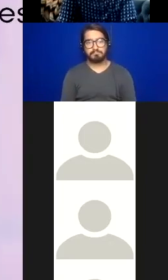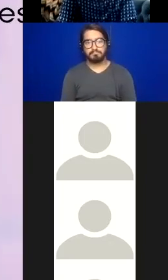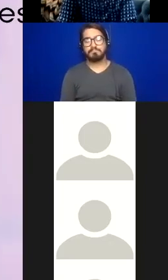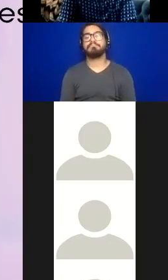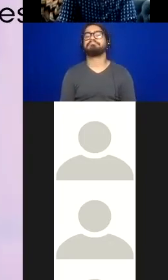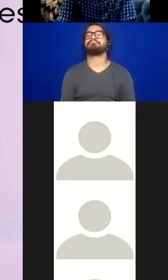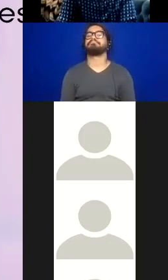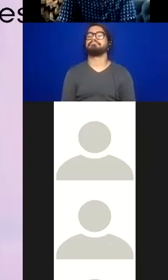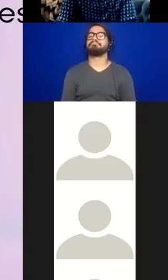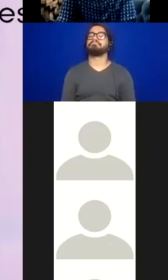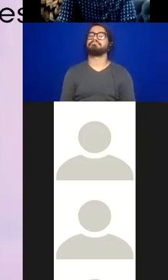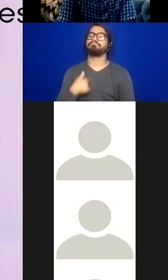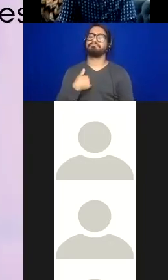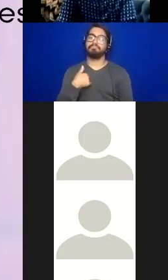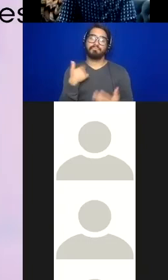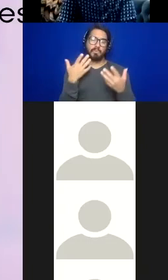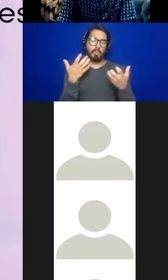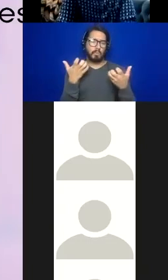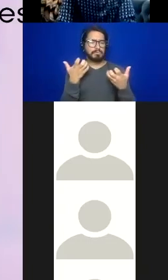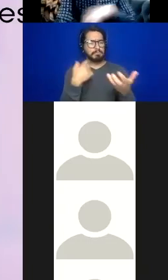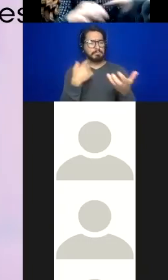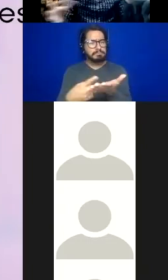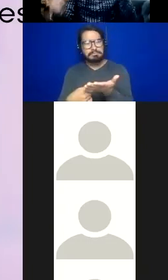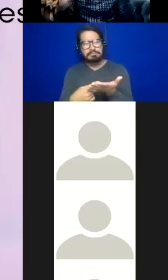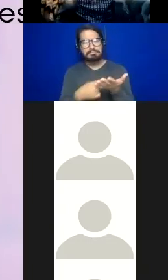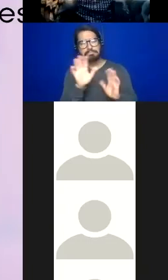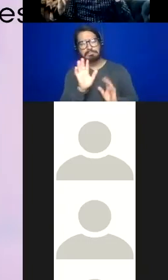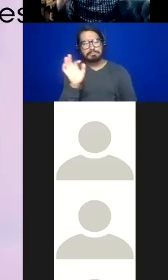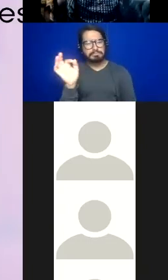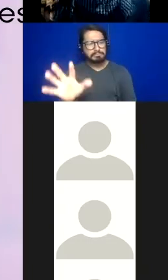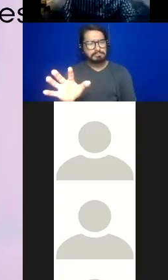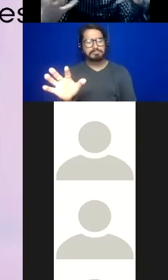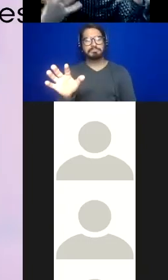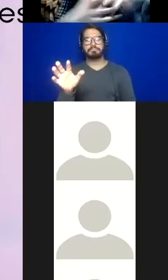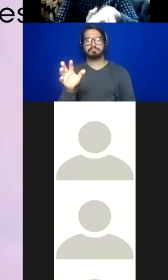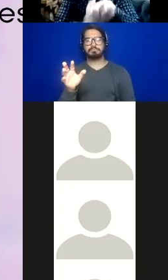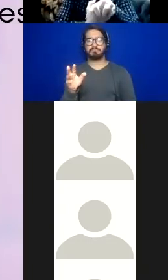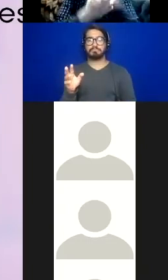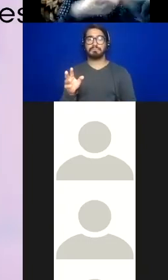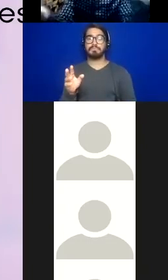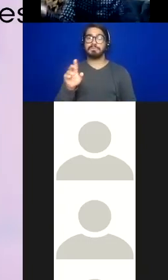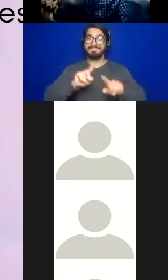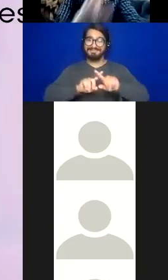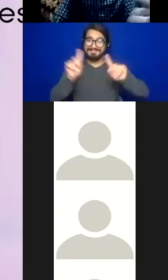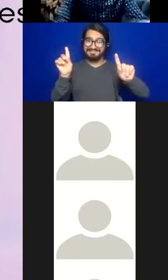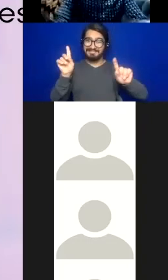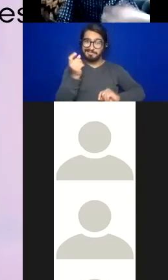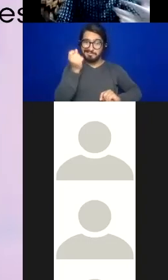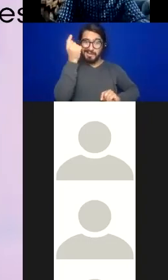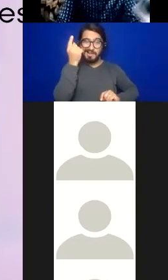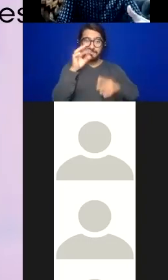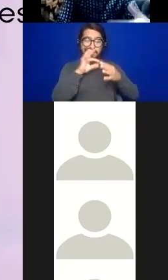And so I kind of just wanted to flag some kind of different understandings within kind of the radical mental